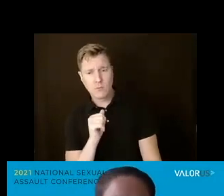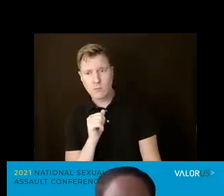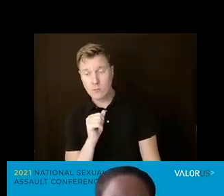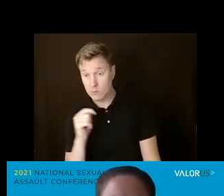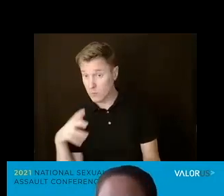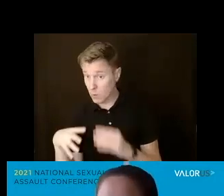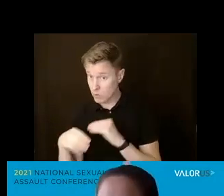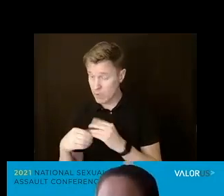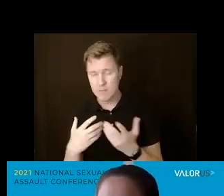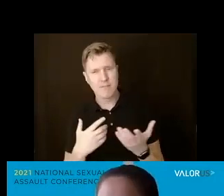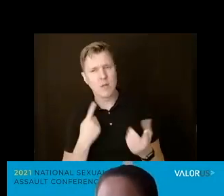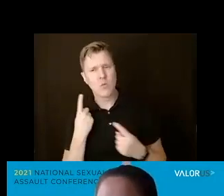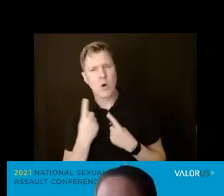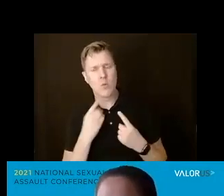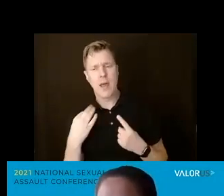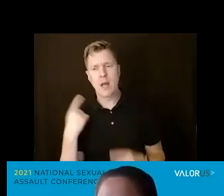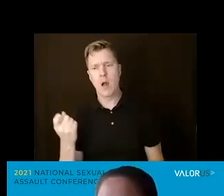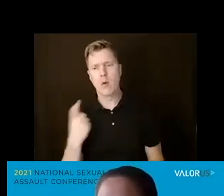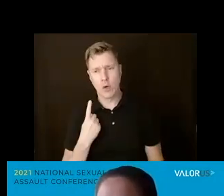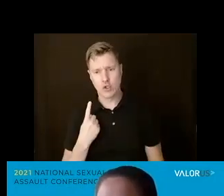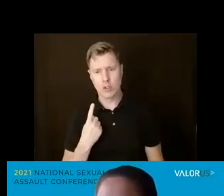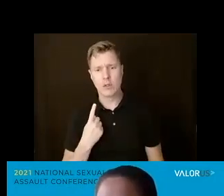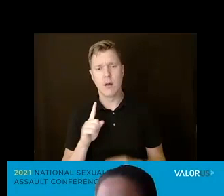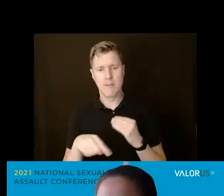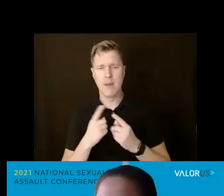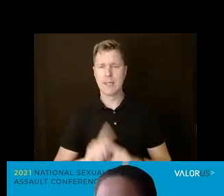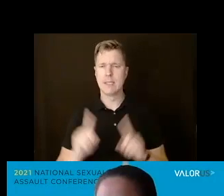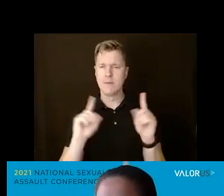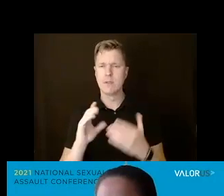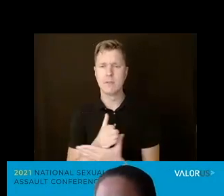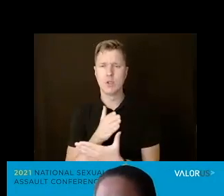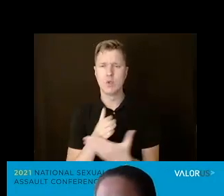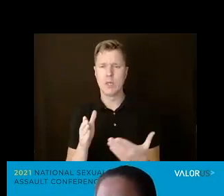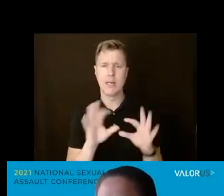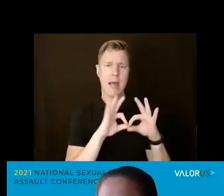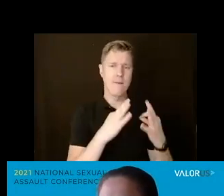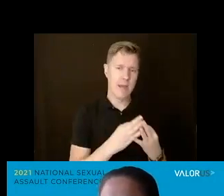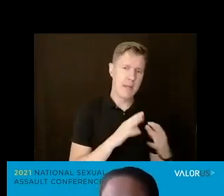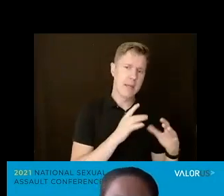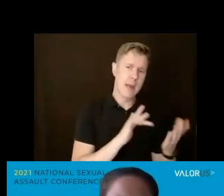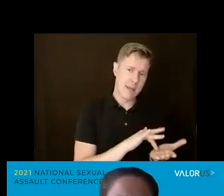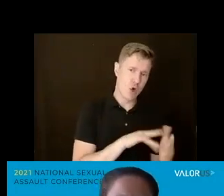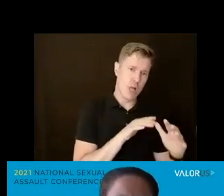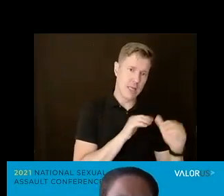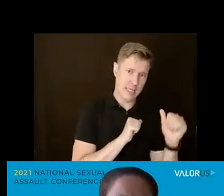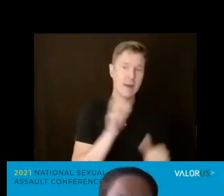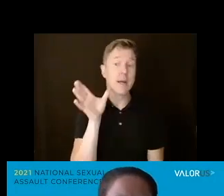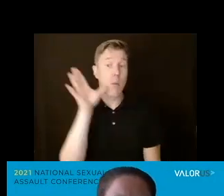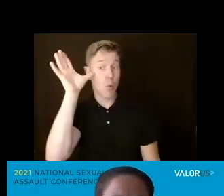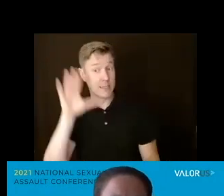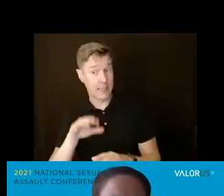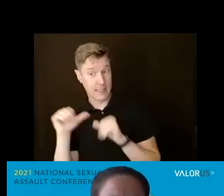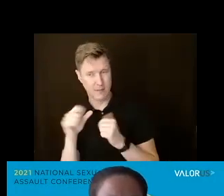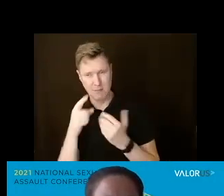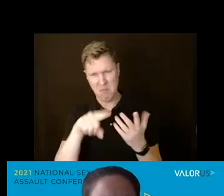here? I wondered, actually, we got a question in the chat about the difference between family medical leave and parental leave, if you wanted to talk about